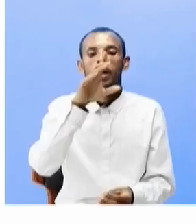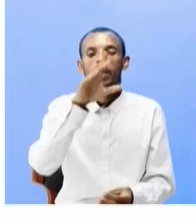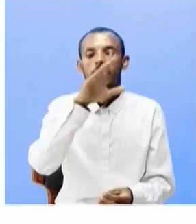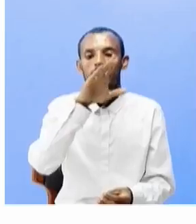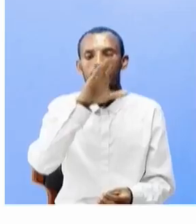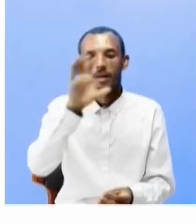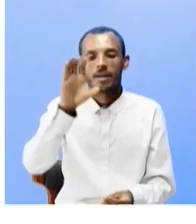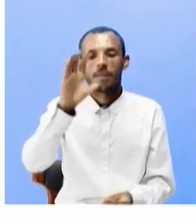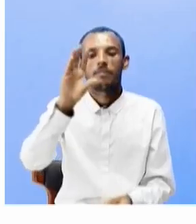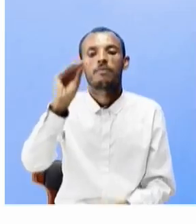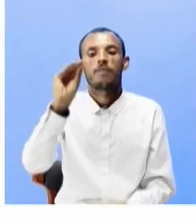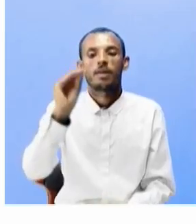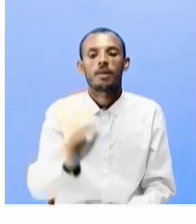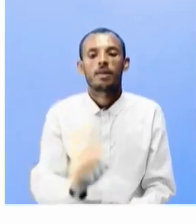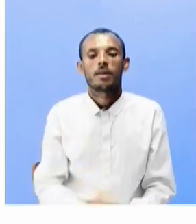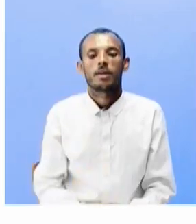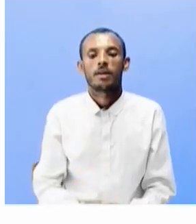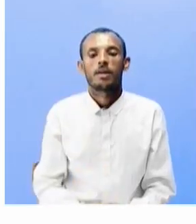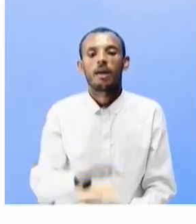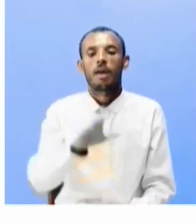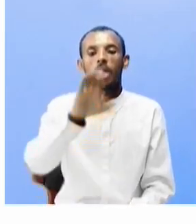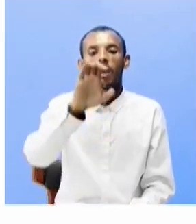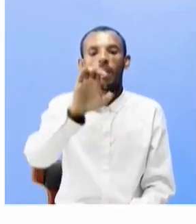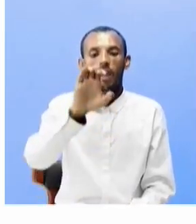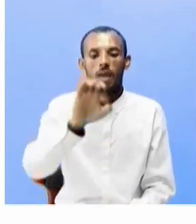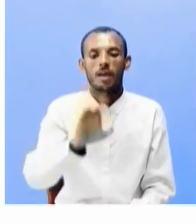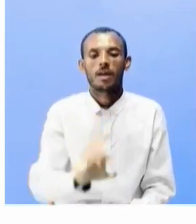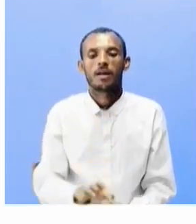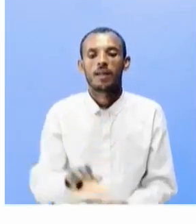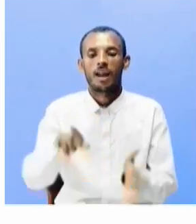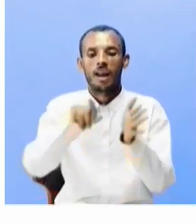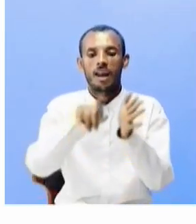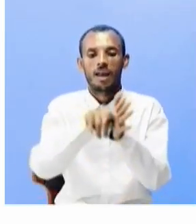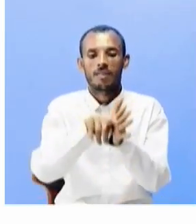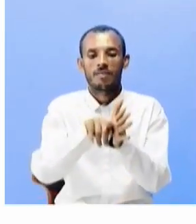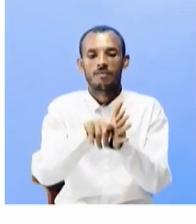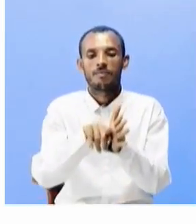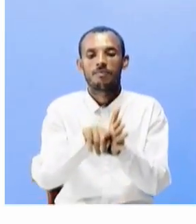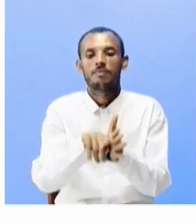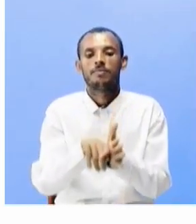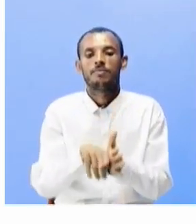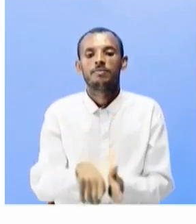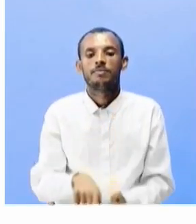150. E, negative